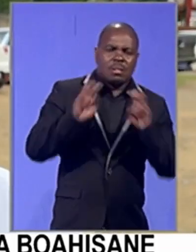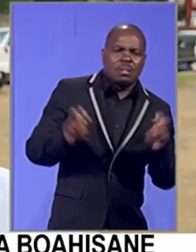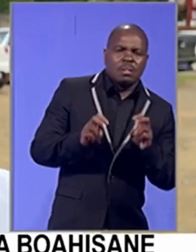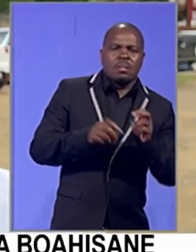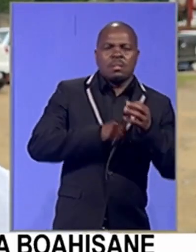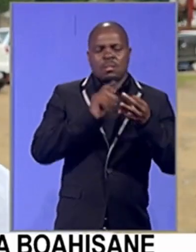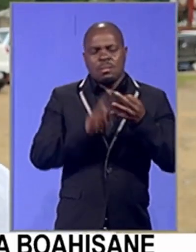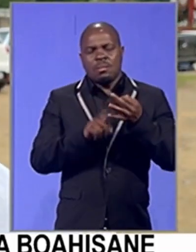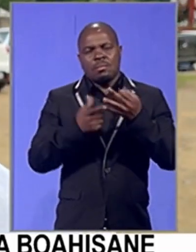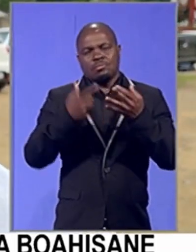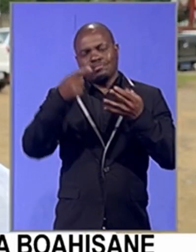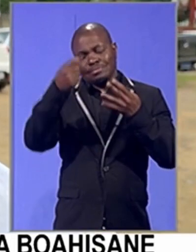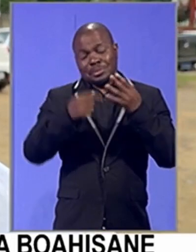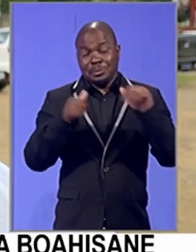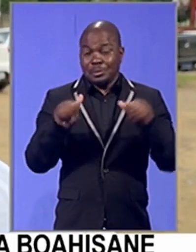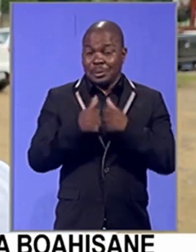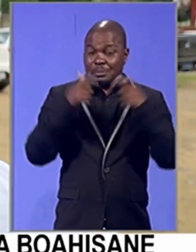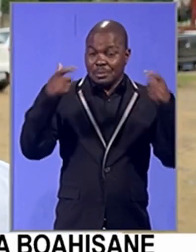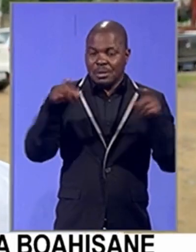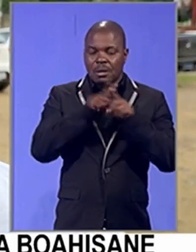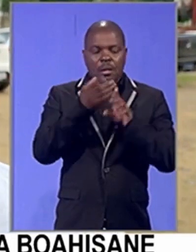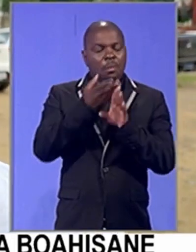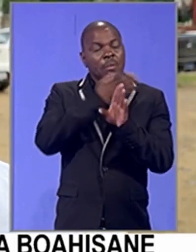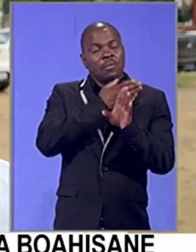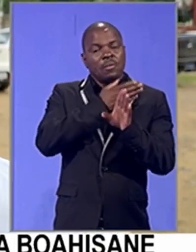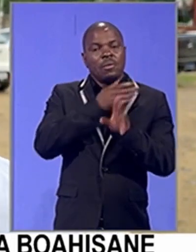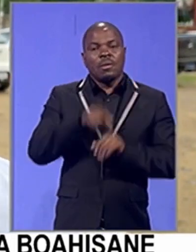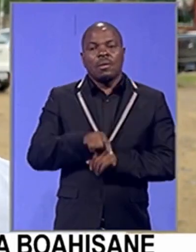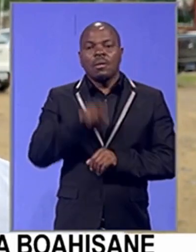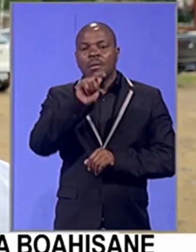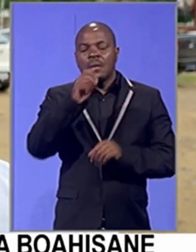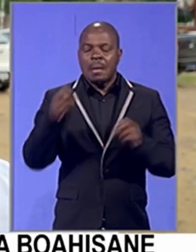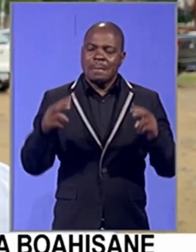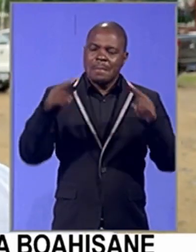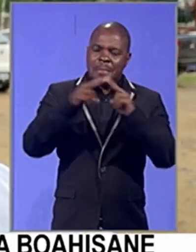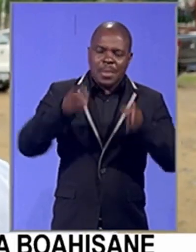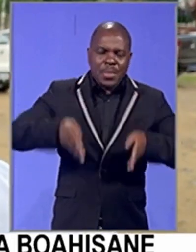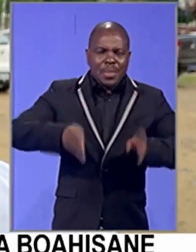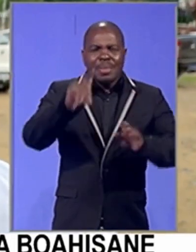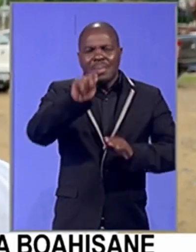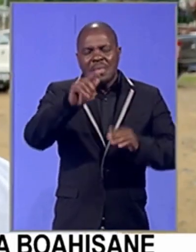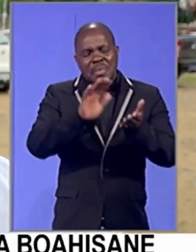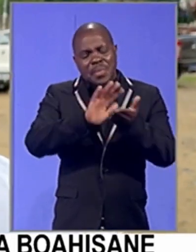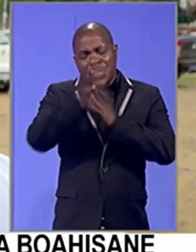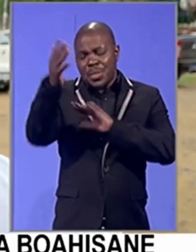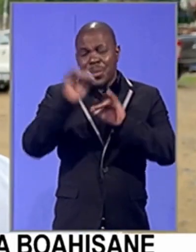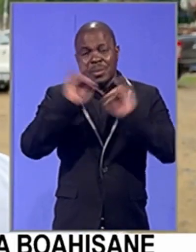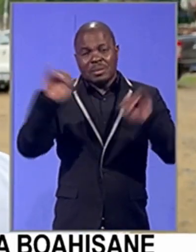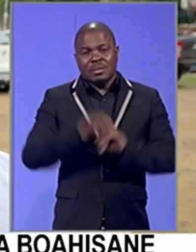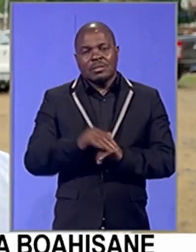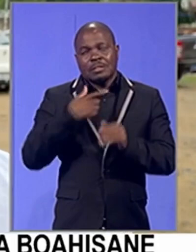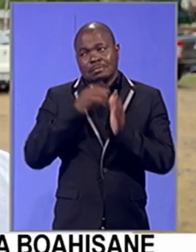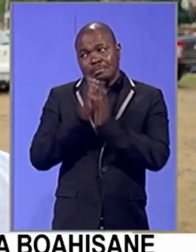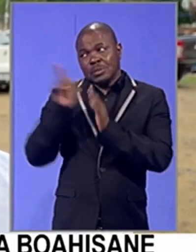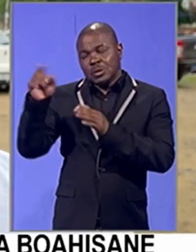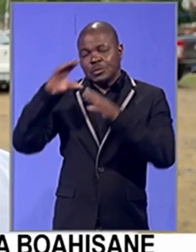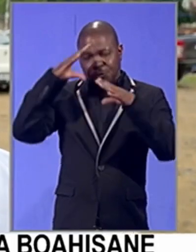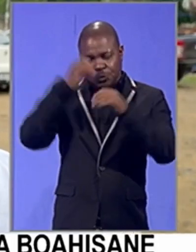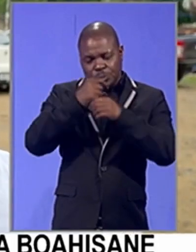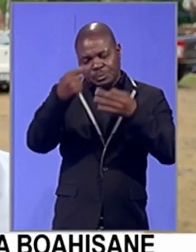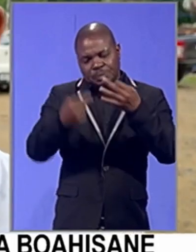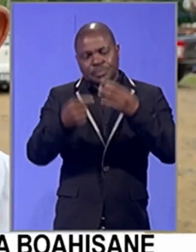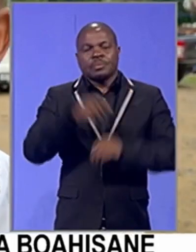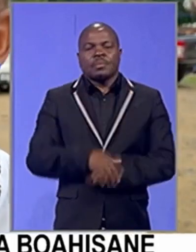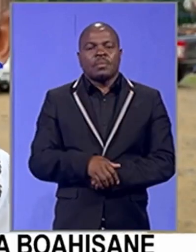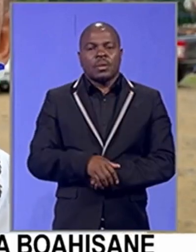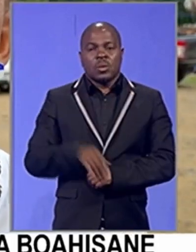motlakase haholo qholotse e kgolo re boneng haufinyane ke tabeng ya bo marokgo di ditsela tsa rona mme di senyehile haholo re ka lakatsa hore a shebe ditaba tse kang